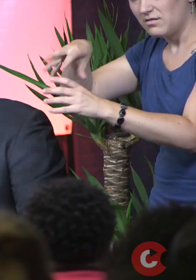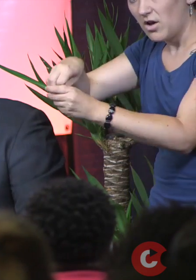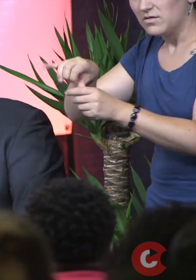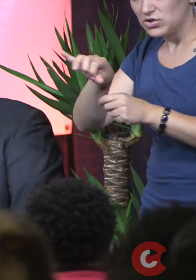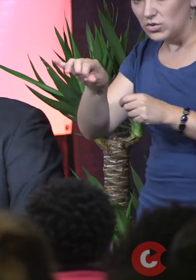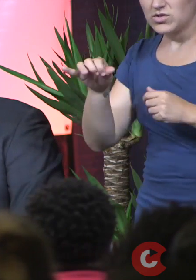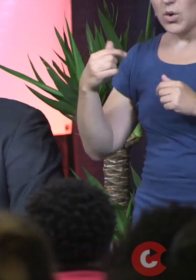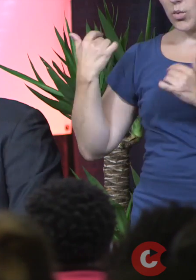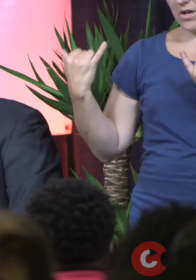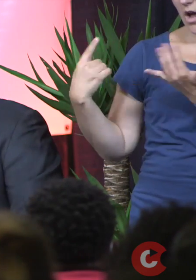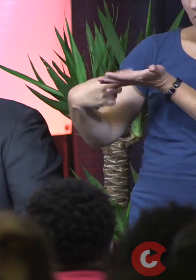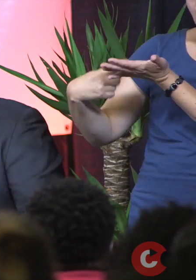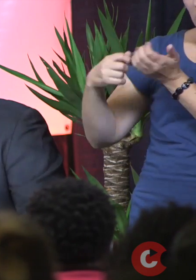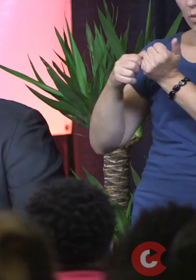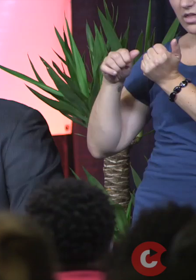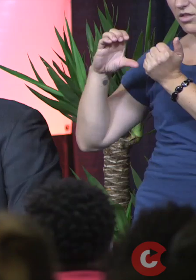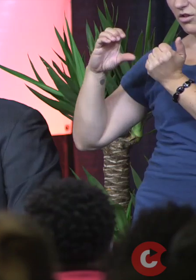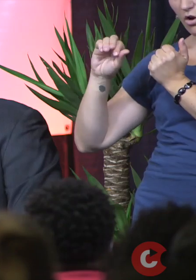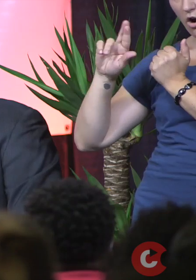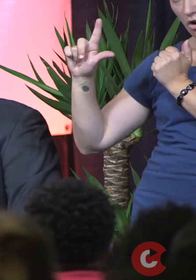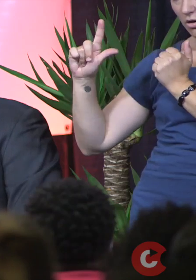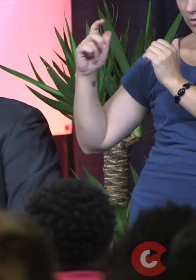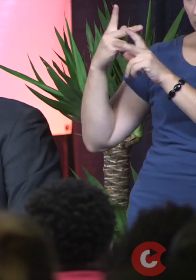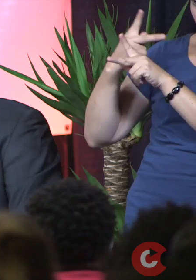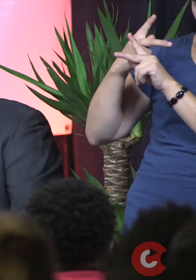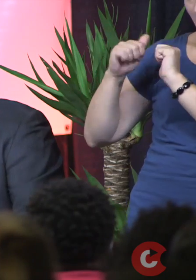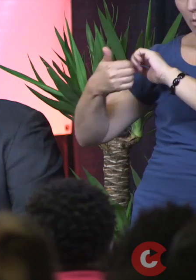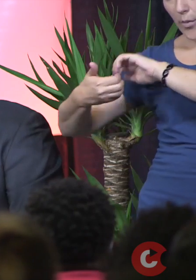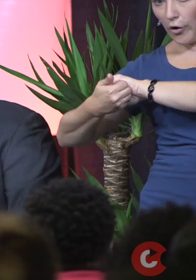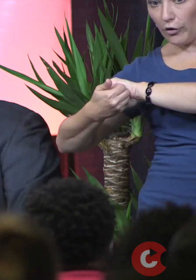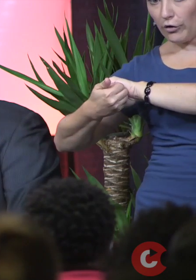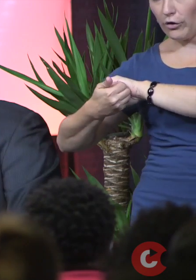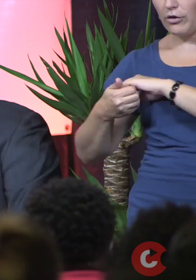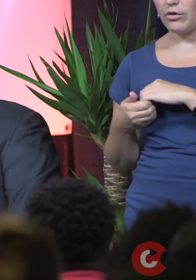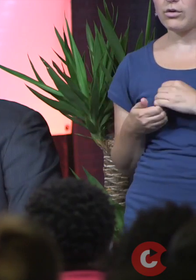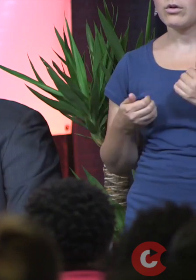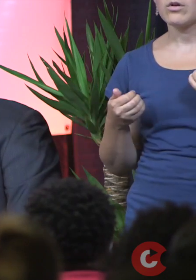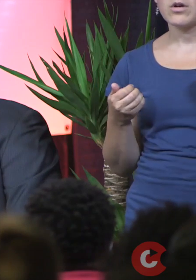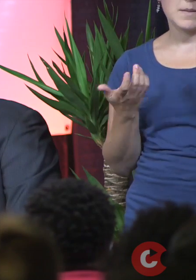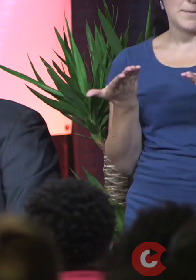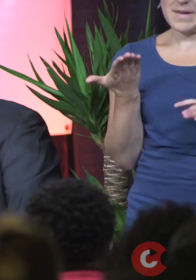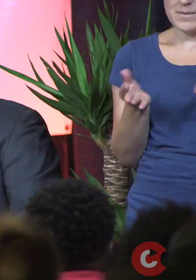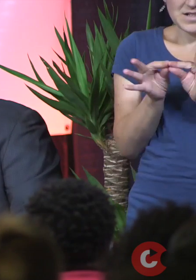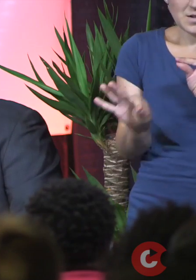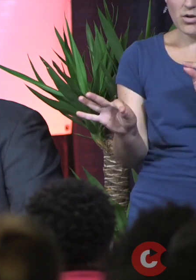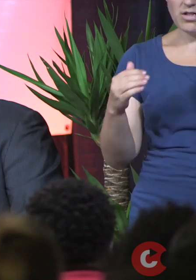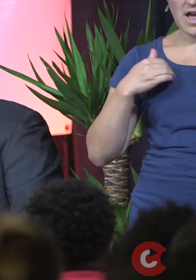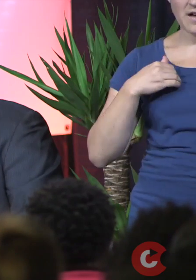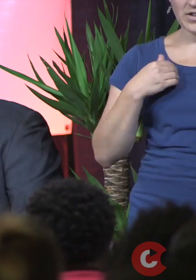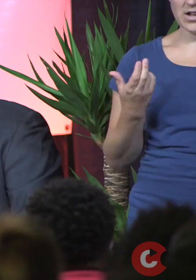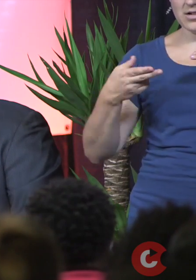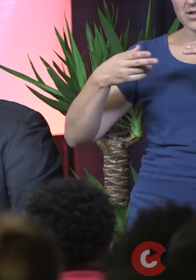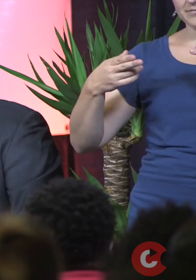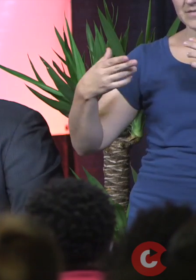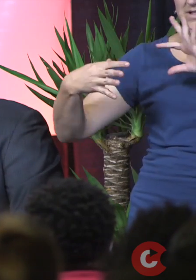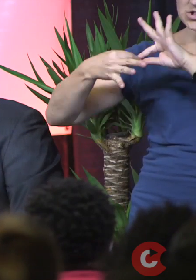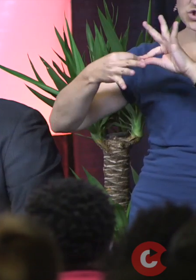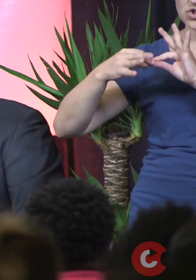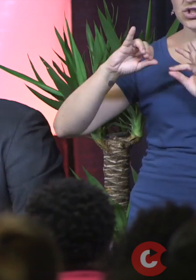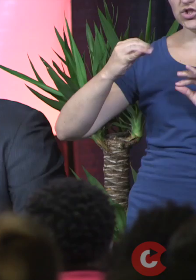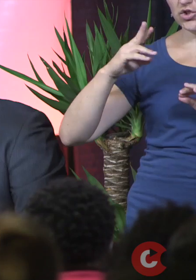can partner with the work that we're doing in the Valley. It could be as simple as having a joint hackathon